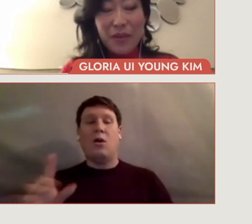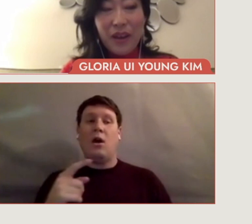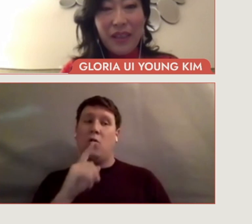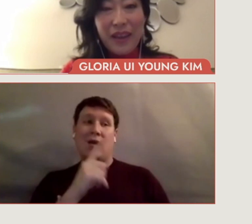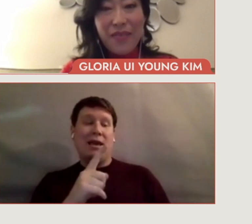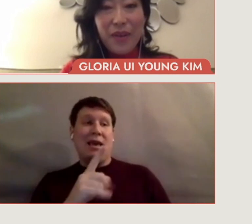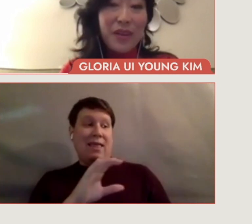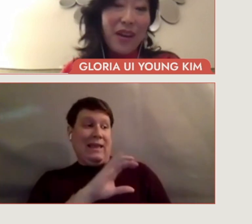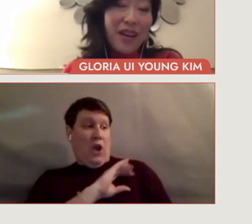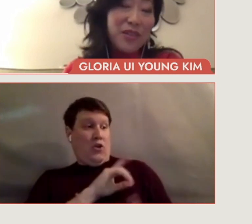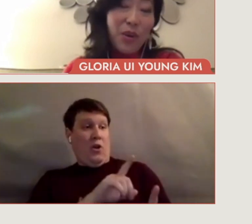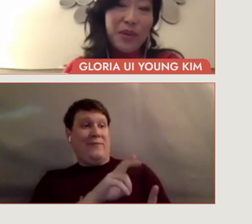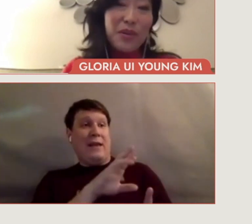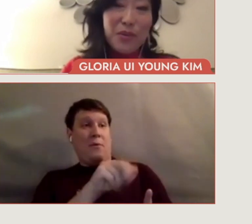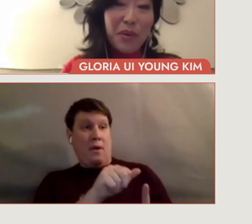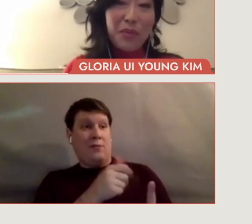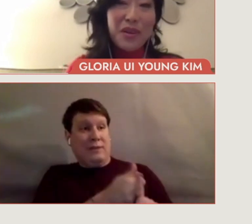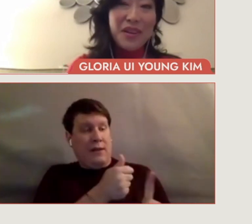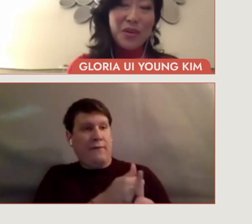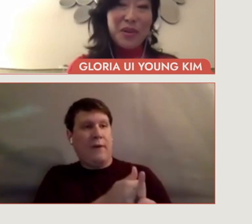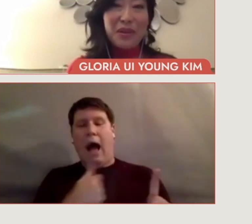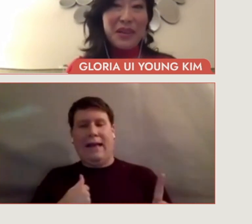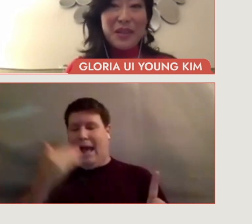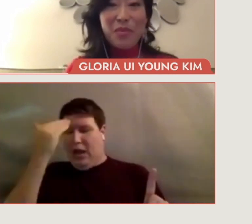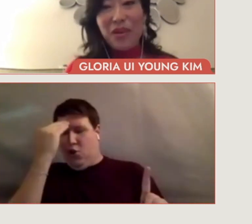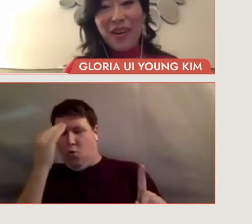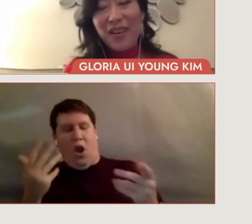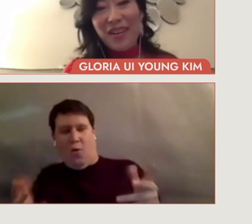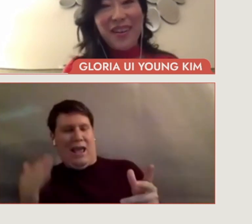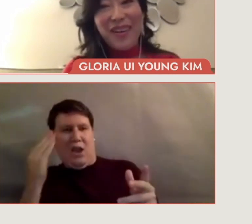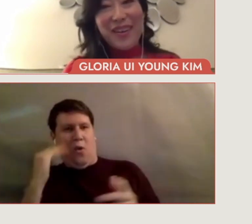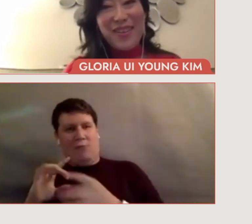You know, I totally knew who Mona was. I totally related to Mona.